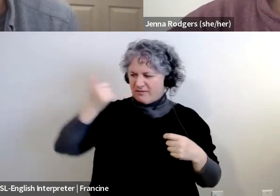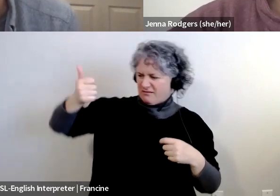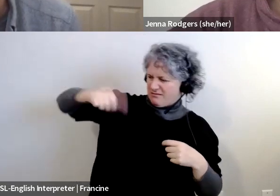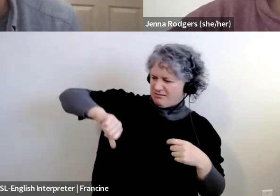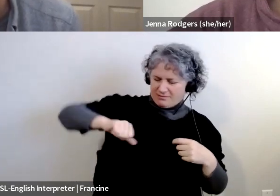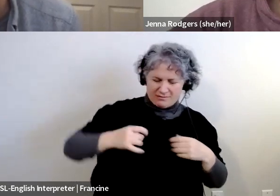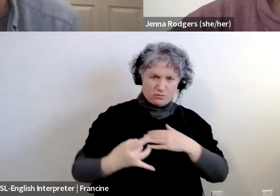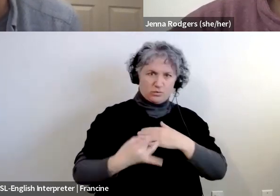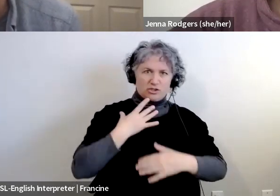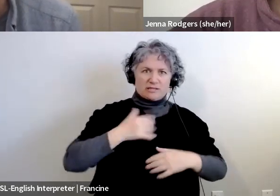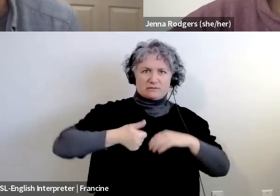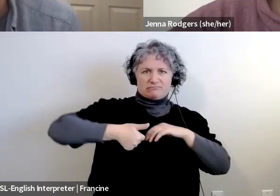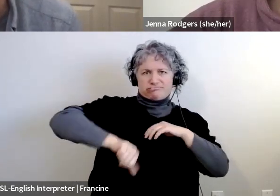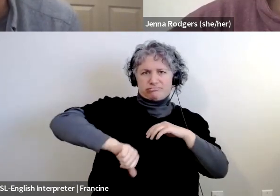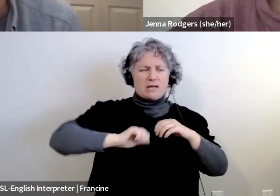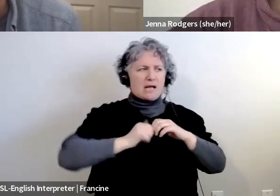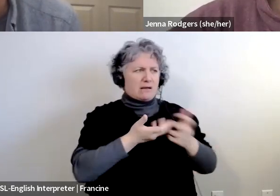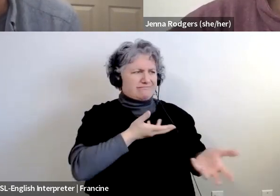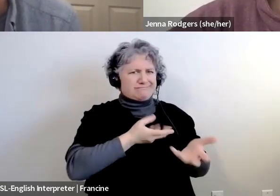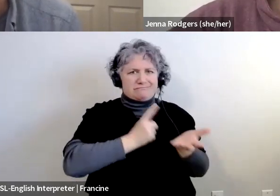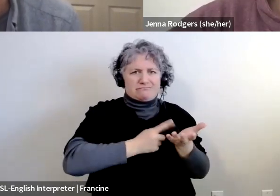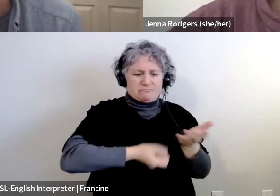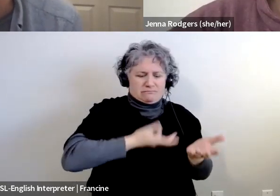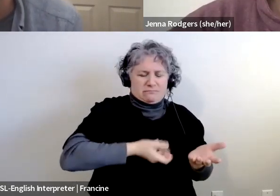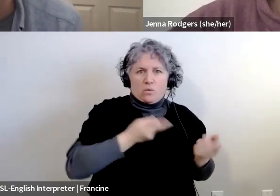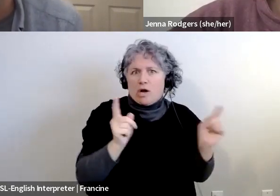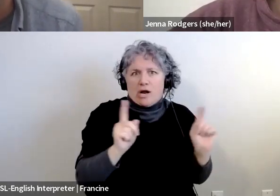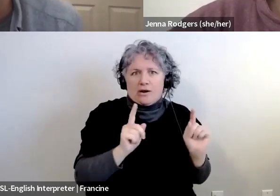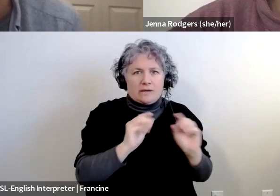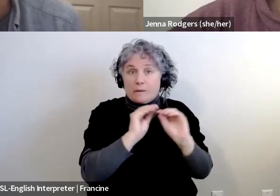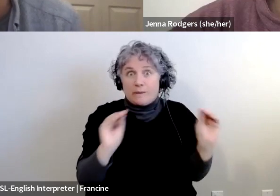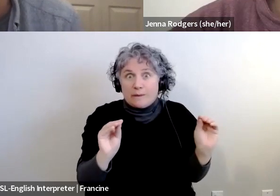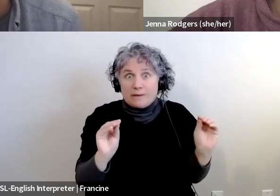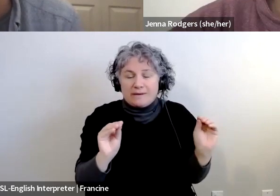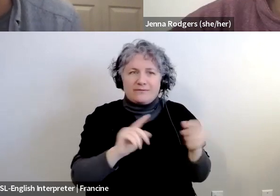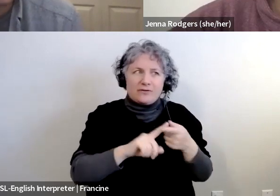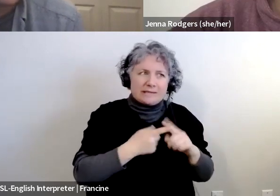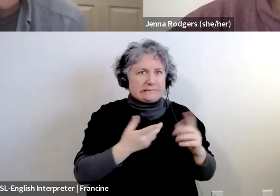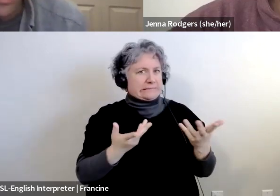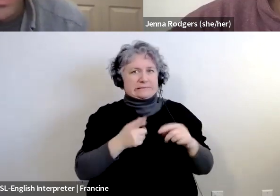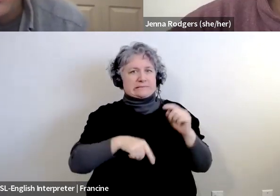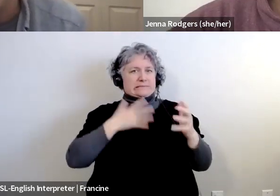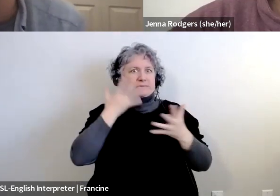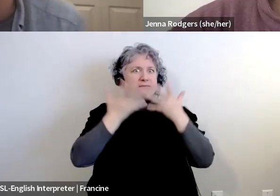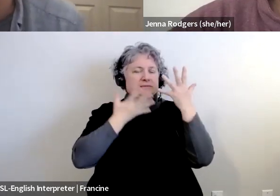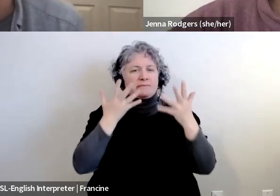practice consent, we needed to talk about rejection. We needed to develop tools to face that, for folks to deal with it, to make it something that